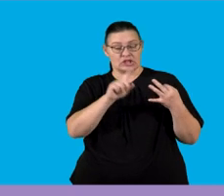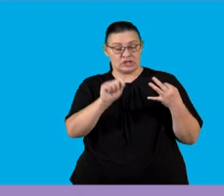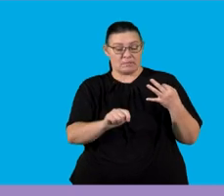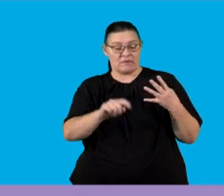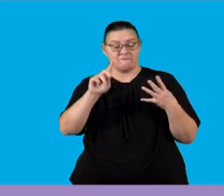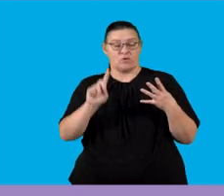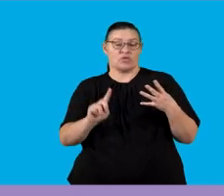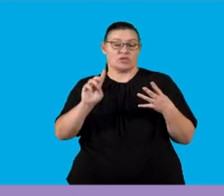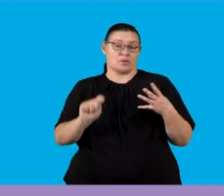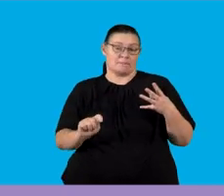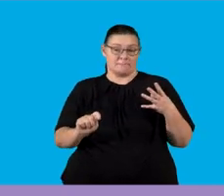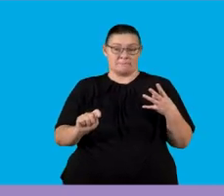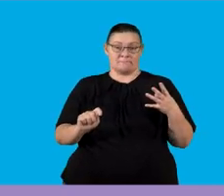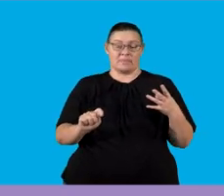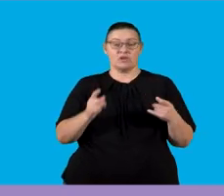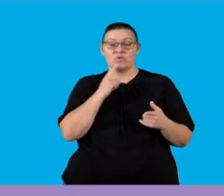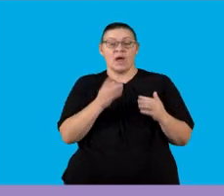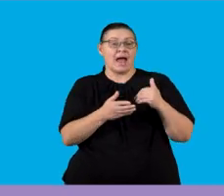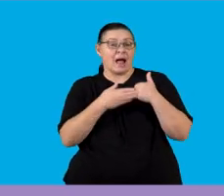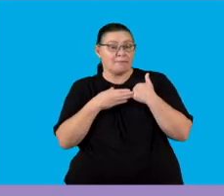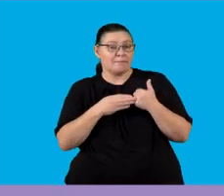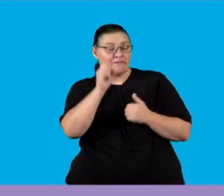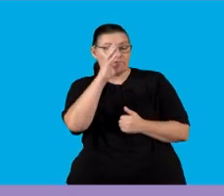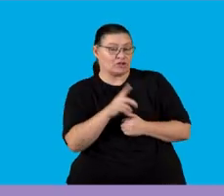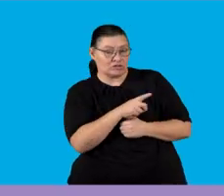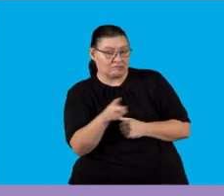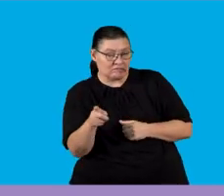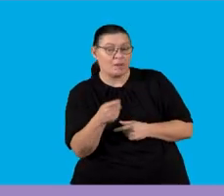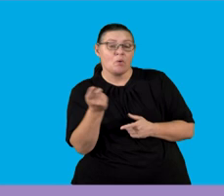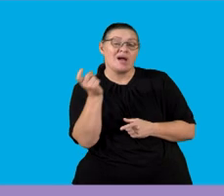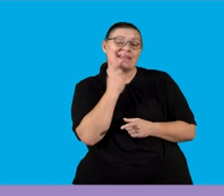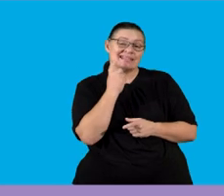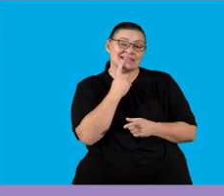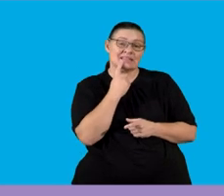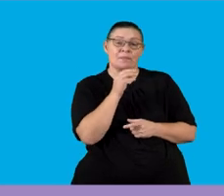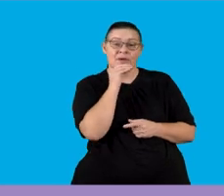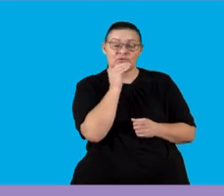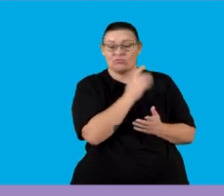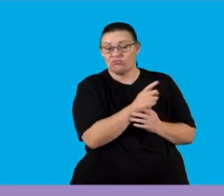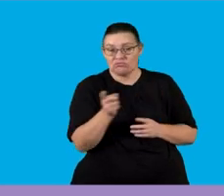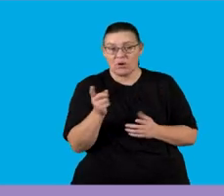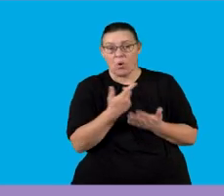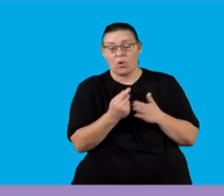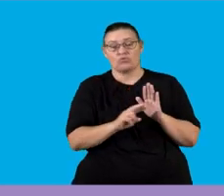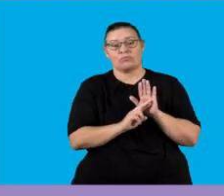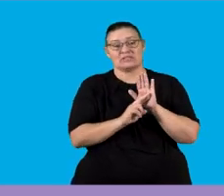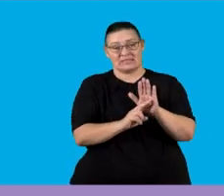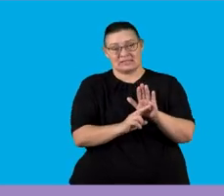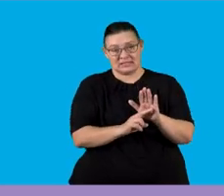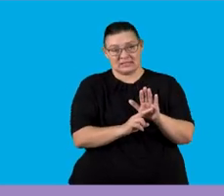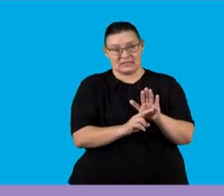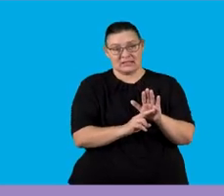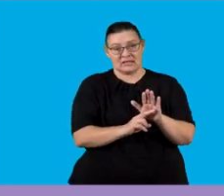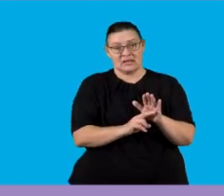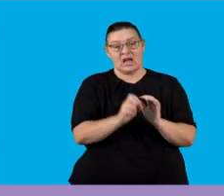as fractions. So if we were to rewrite this pattern, we can say it is 1 divided by 1, which is the same as